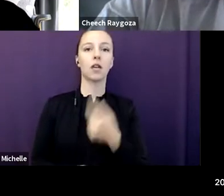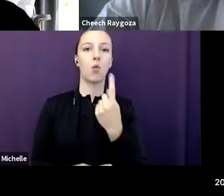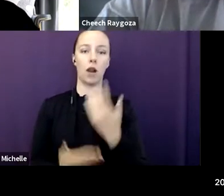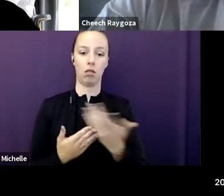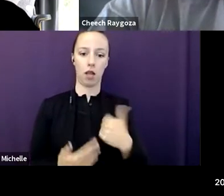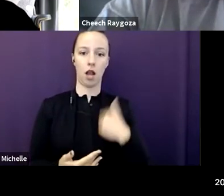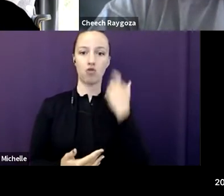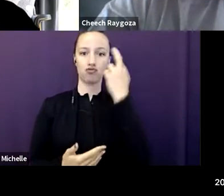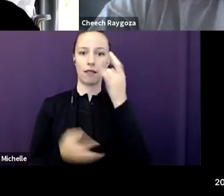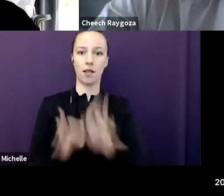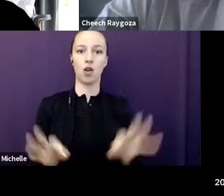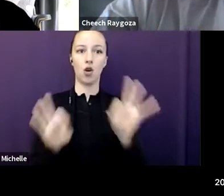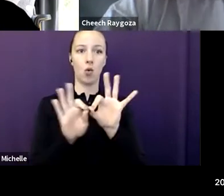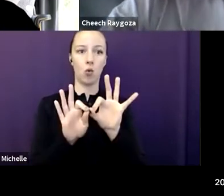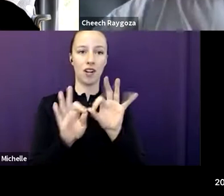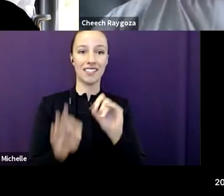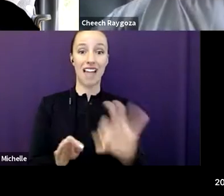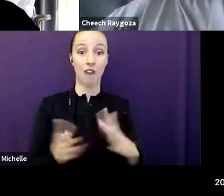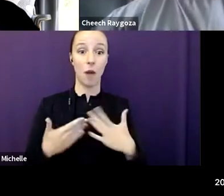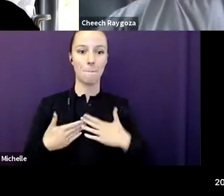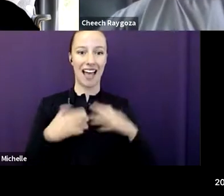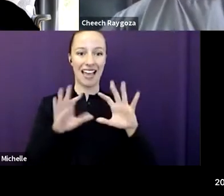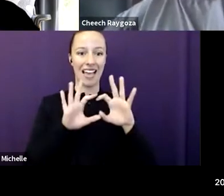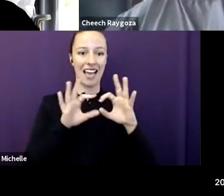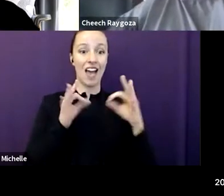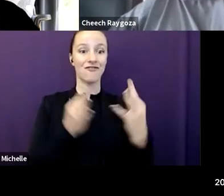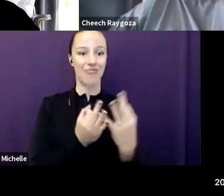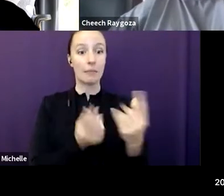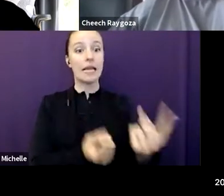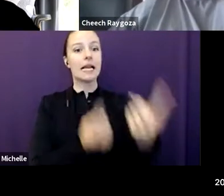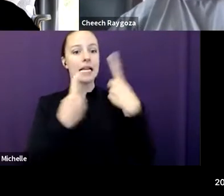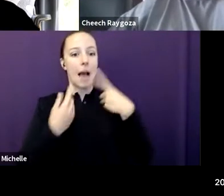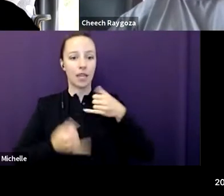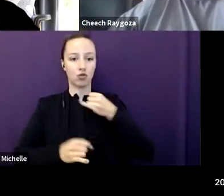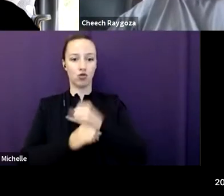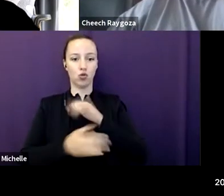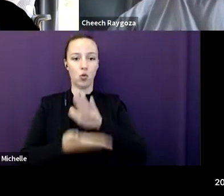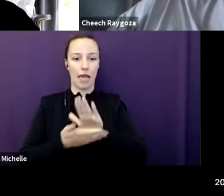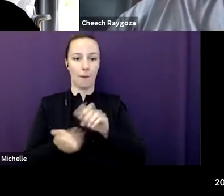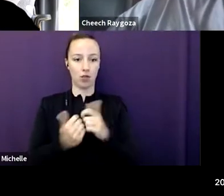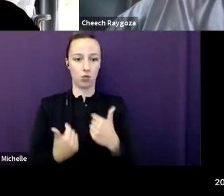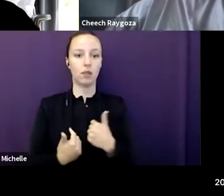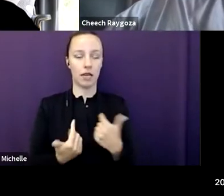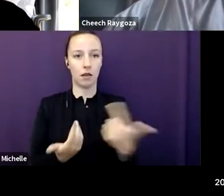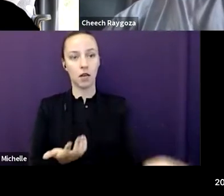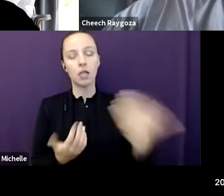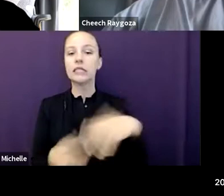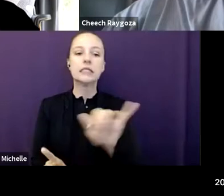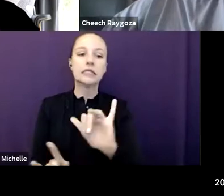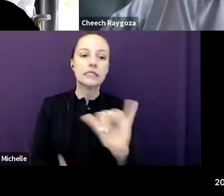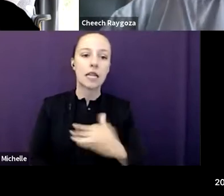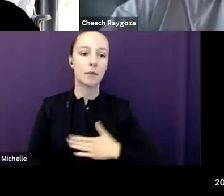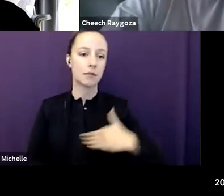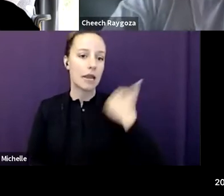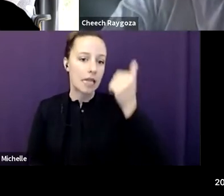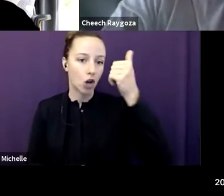is the importance of bringing my family members with me to campus, right? Same thing, like, you know, what I did with my little brother